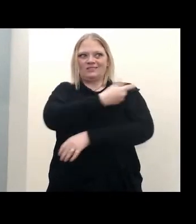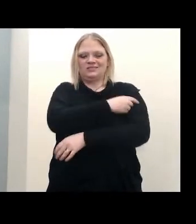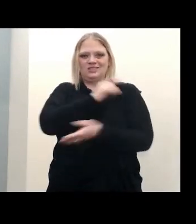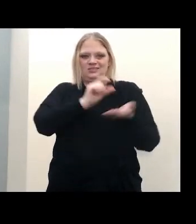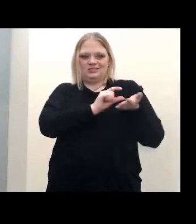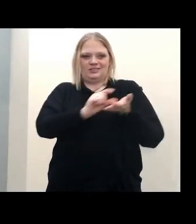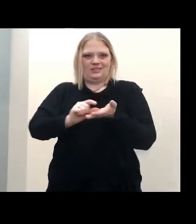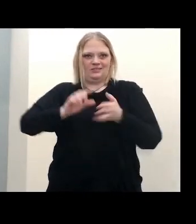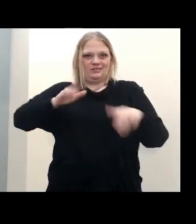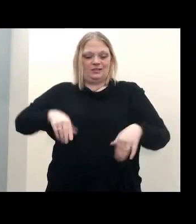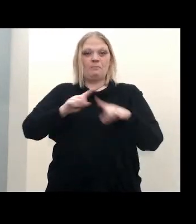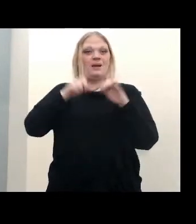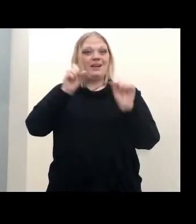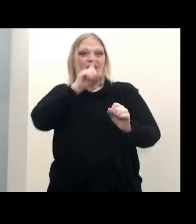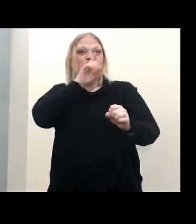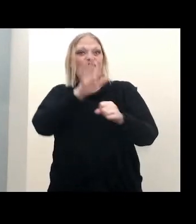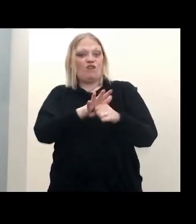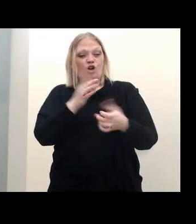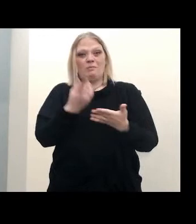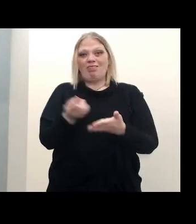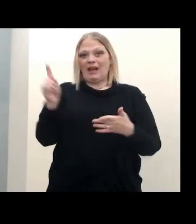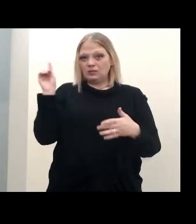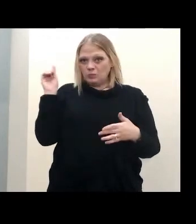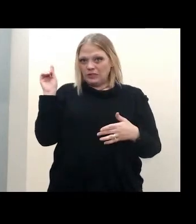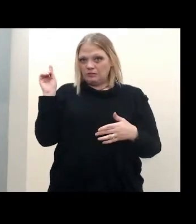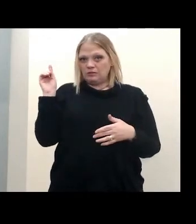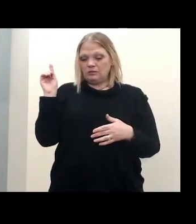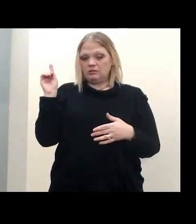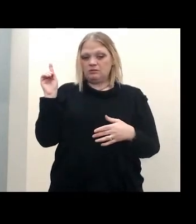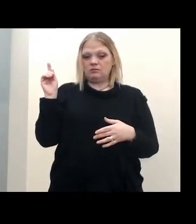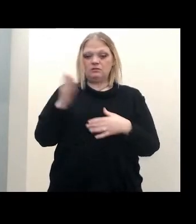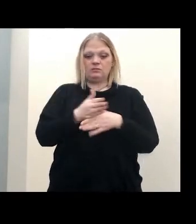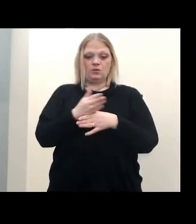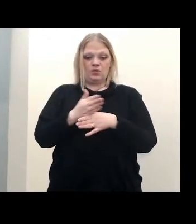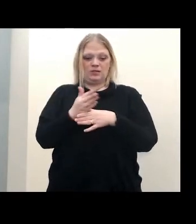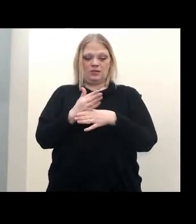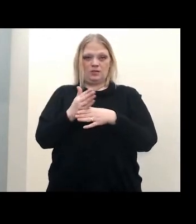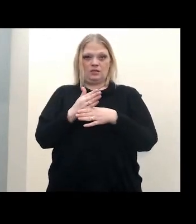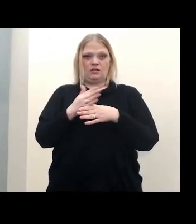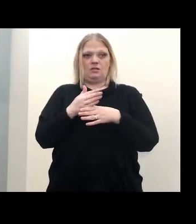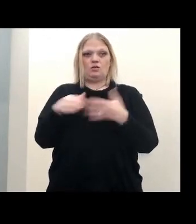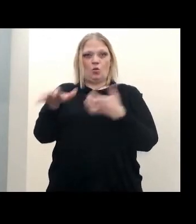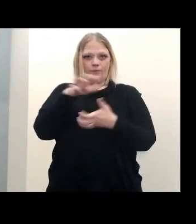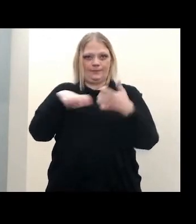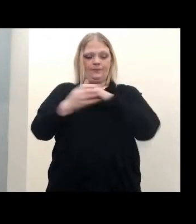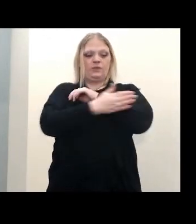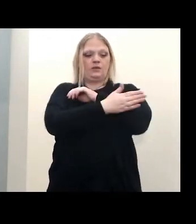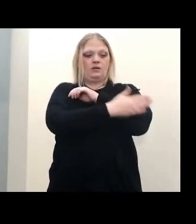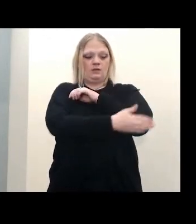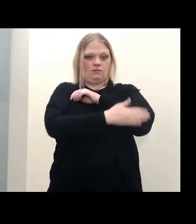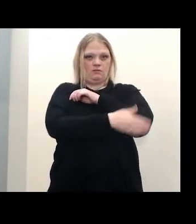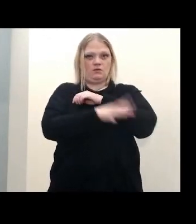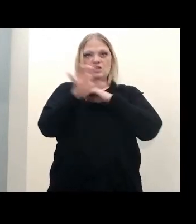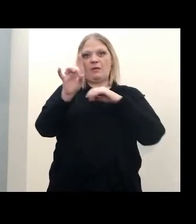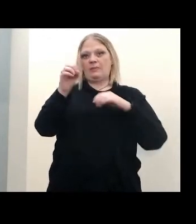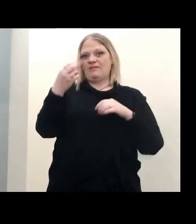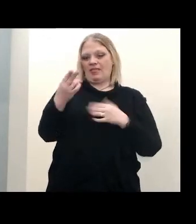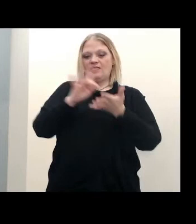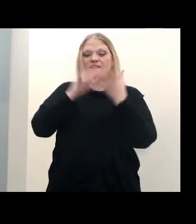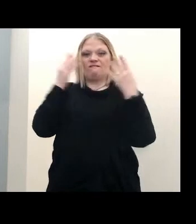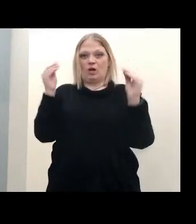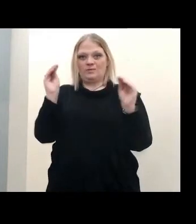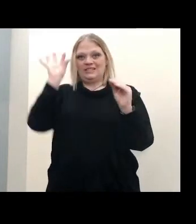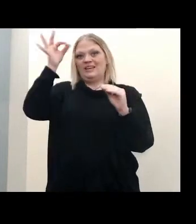And I can confirm, last week, between the county Department of Health, pharmacies,